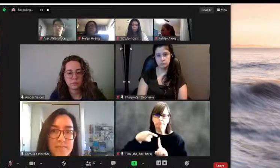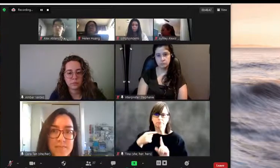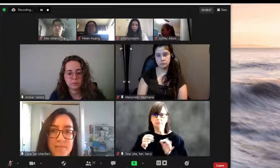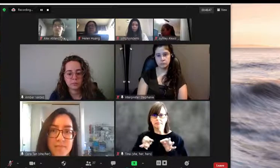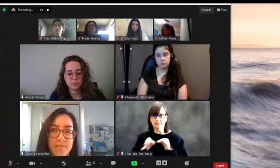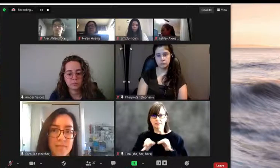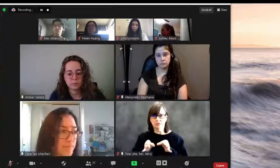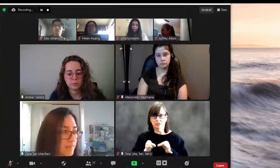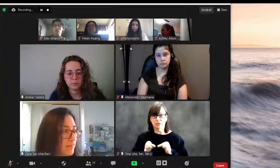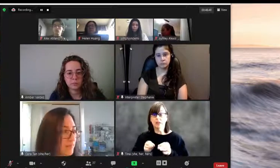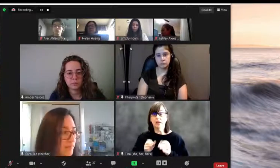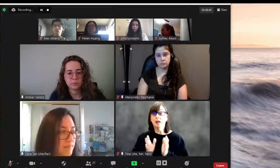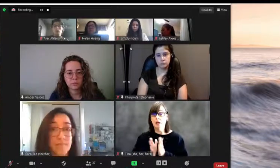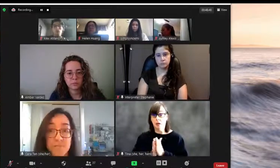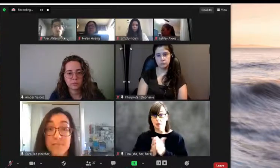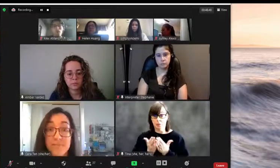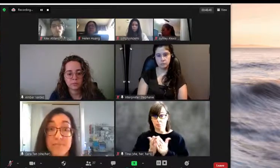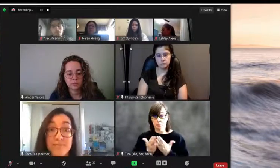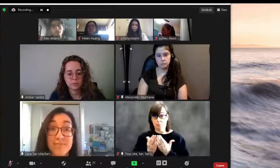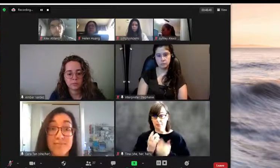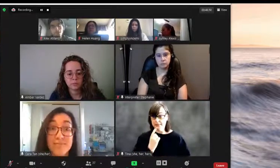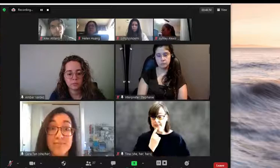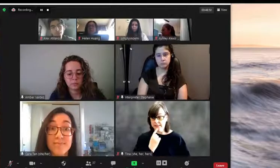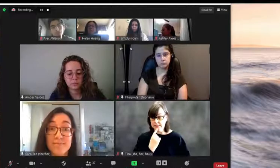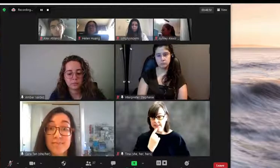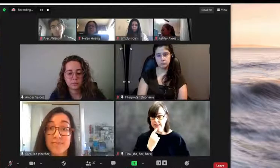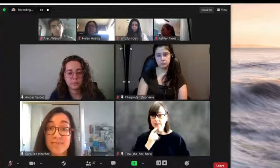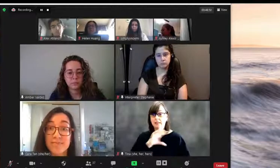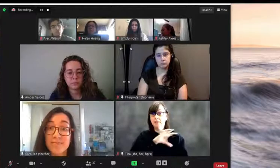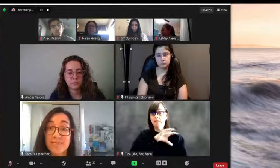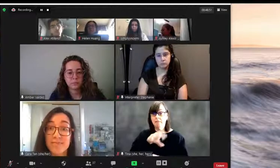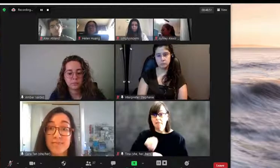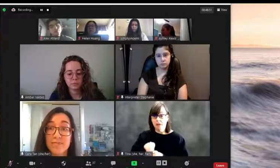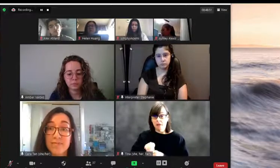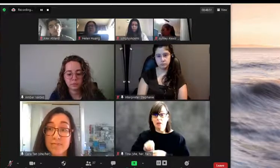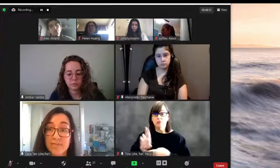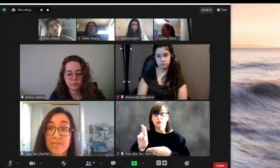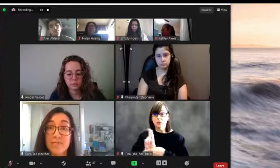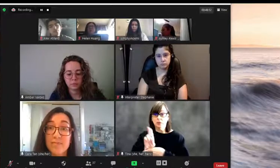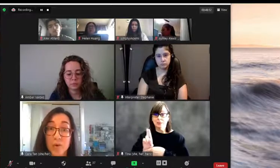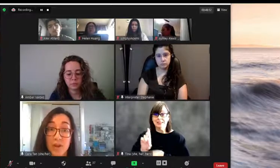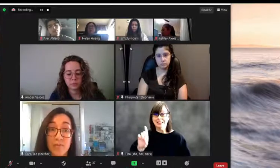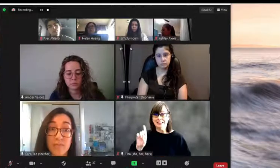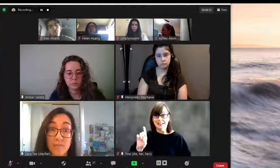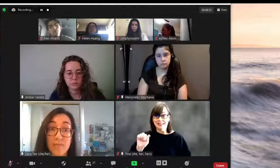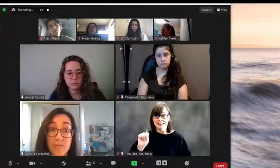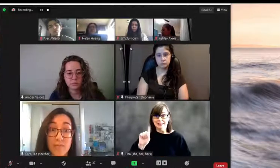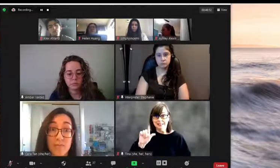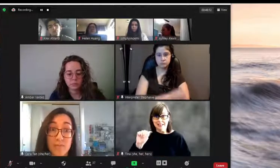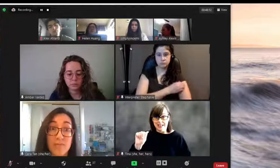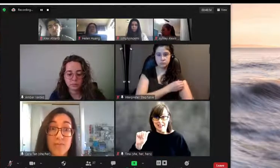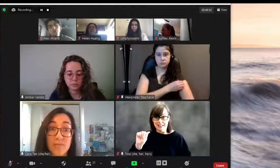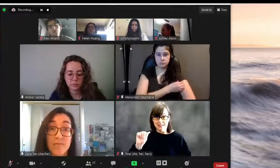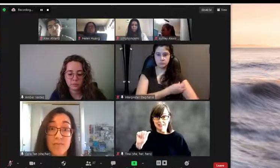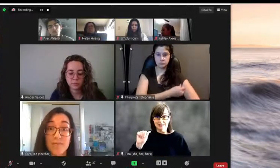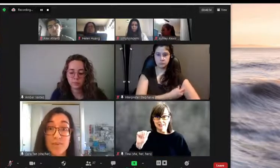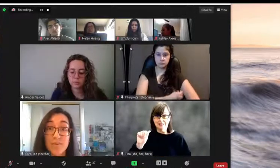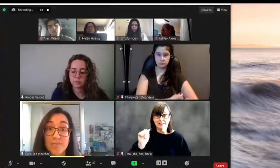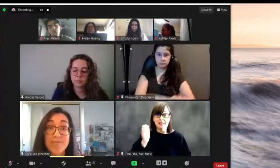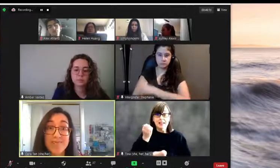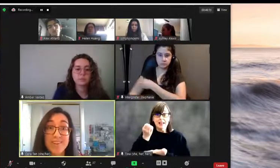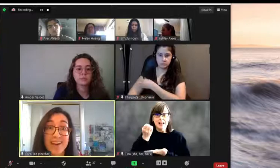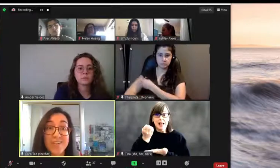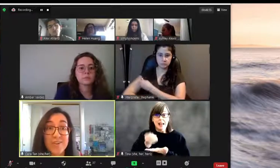The definition from the book, it says involves using evidence from the senses or from instruments that assist the senses.